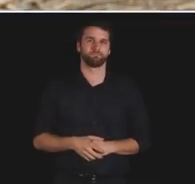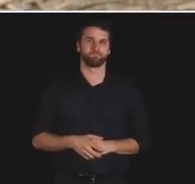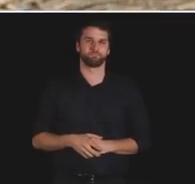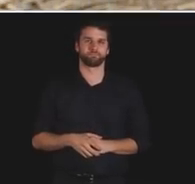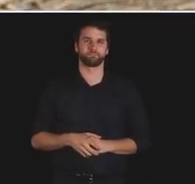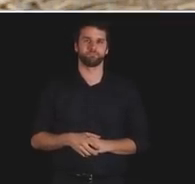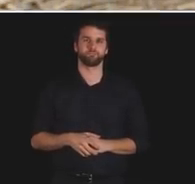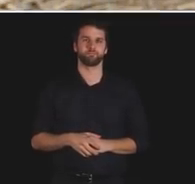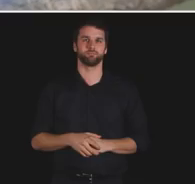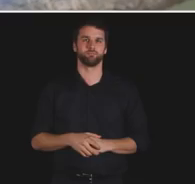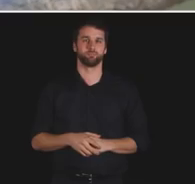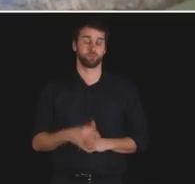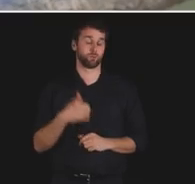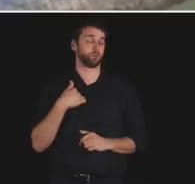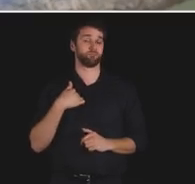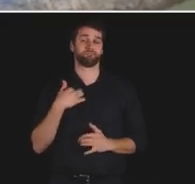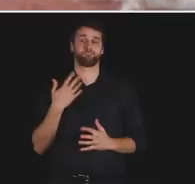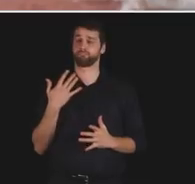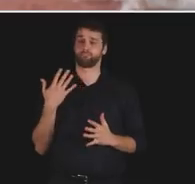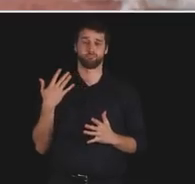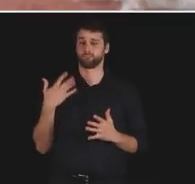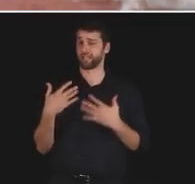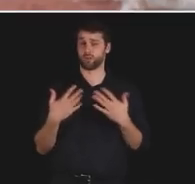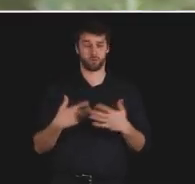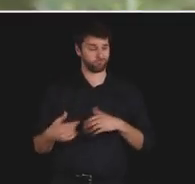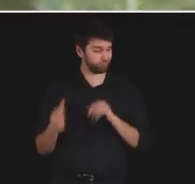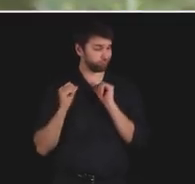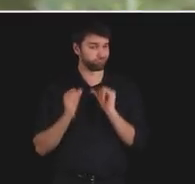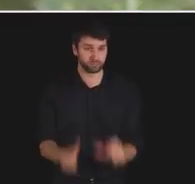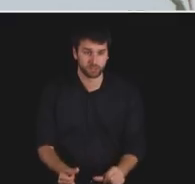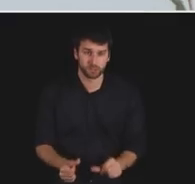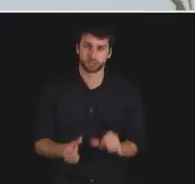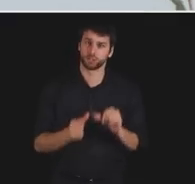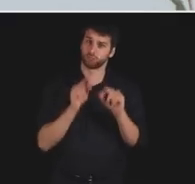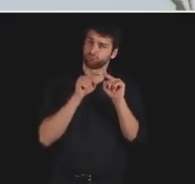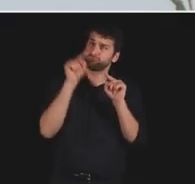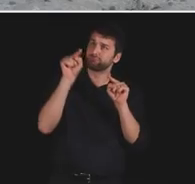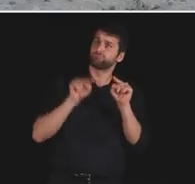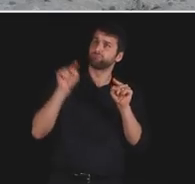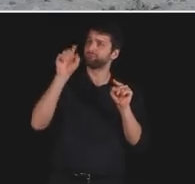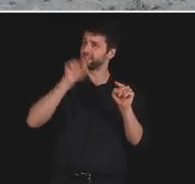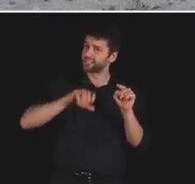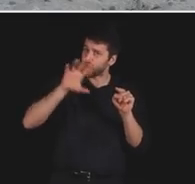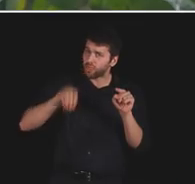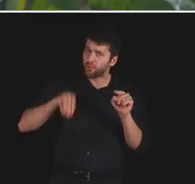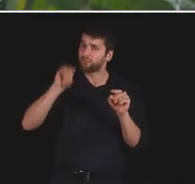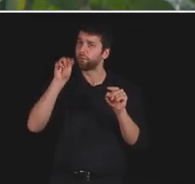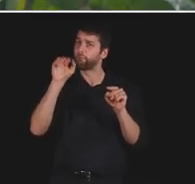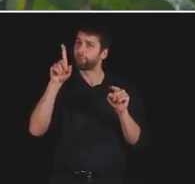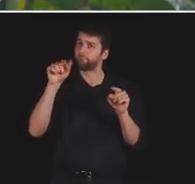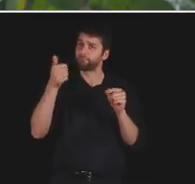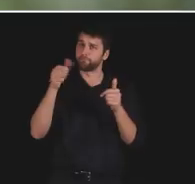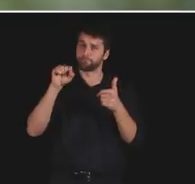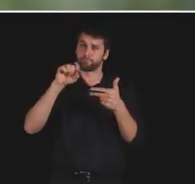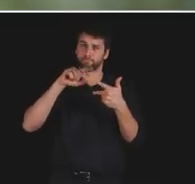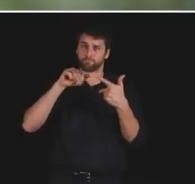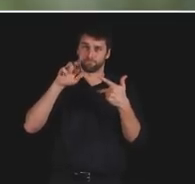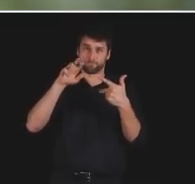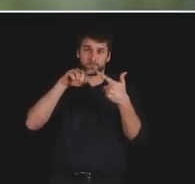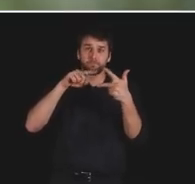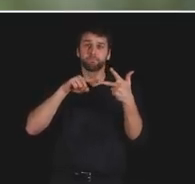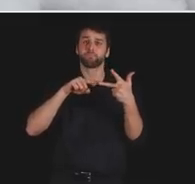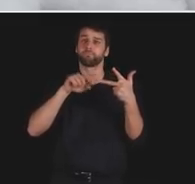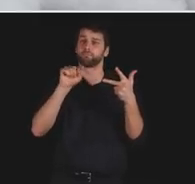So I continued on up through South Africa, Madagascar, Kenya, Tanzania, Uganda, and onward into various parts of